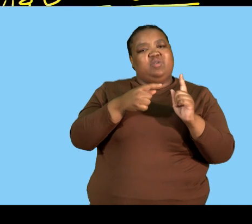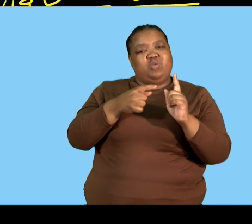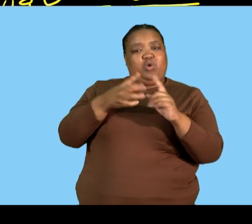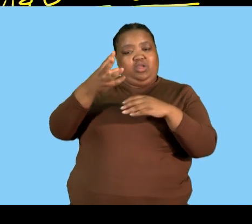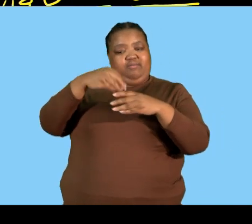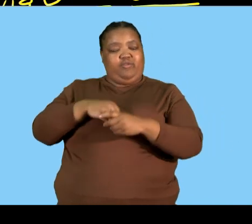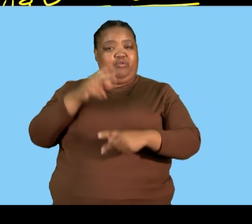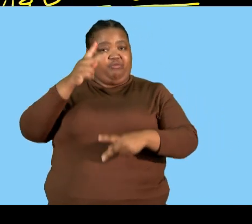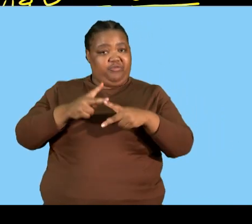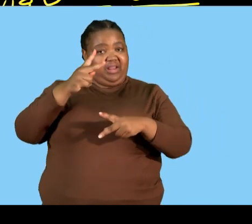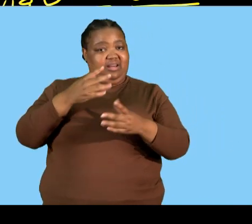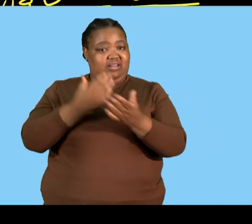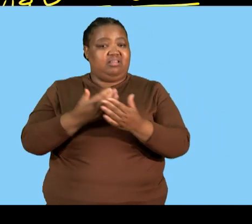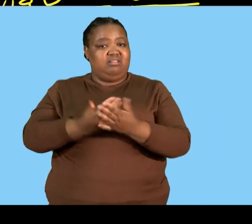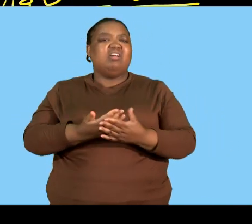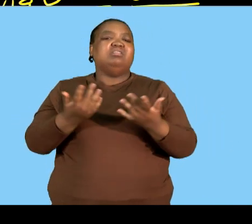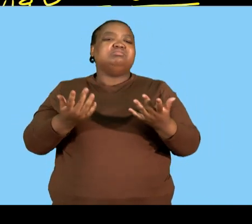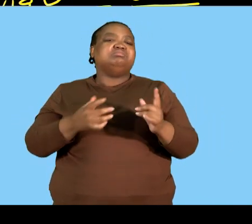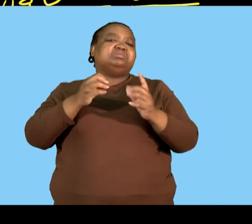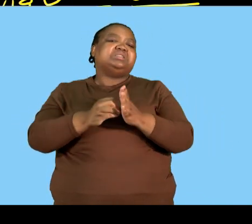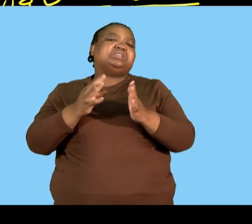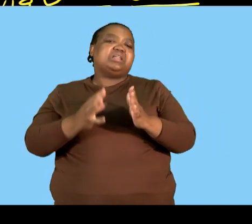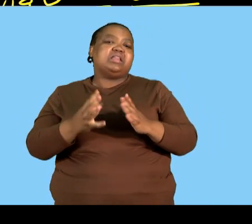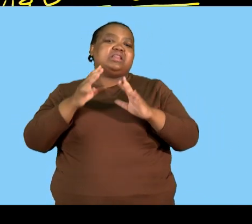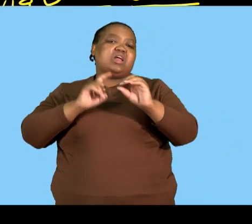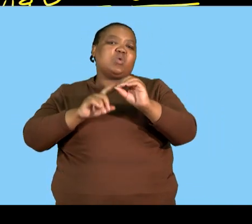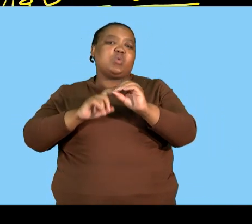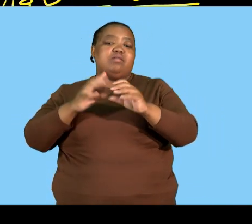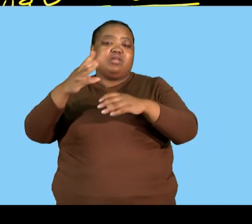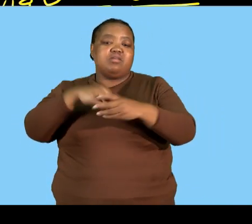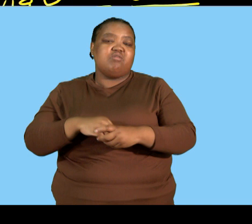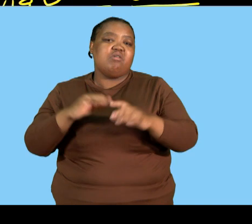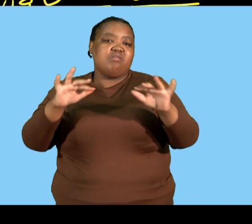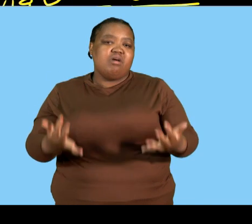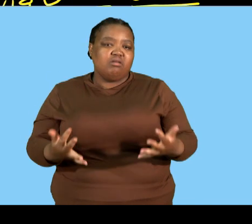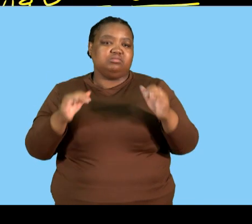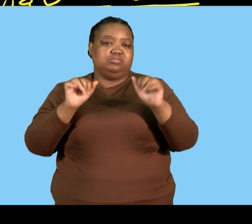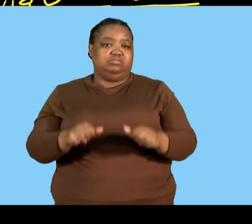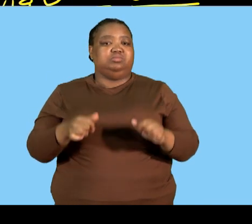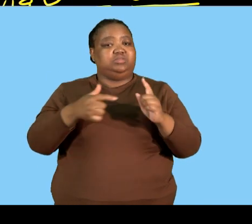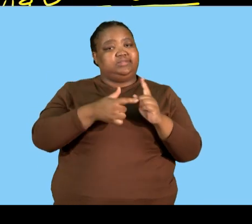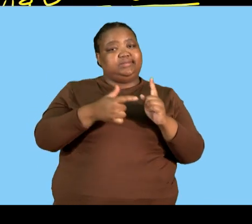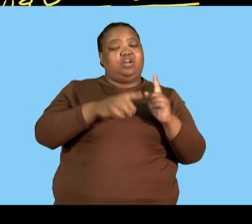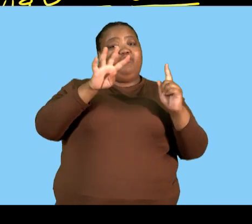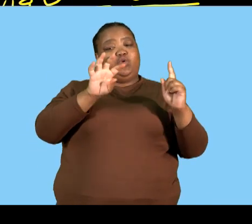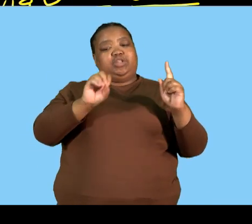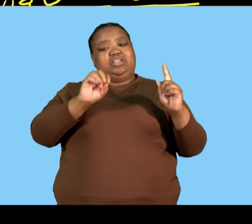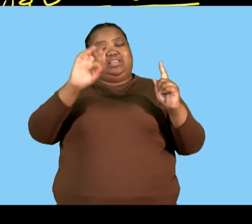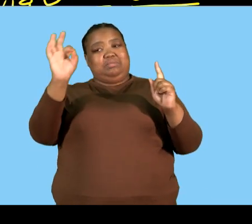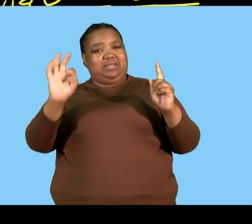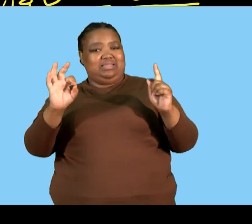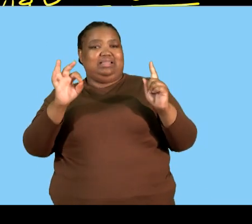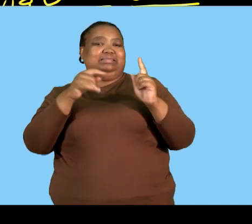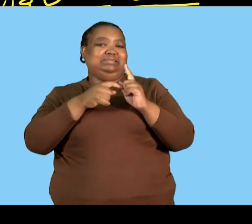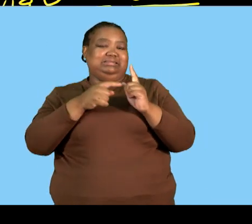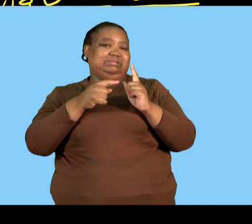they've said that for learners to qualify, they need to get an average of 82%. So now if she gets 40%, it